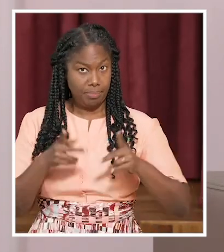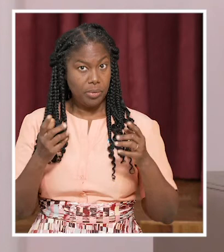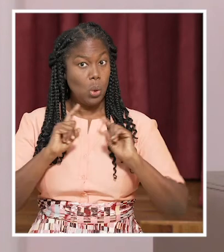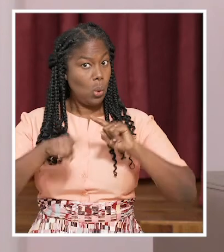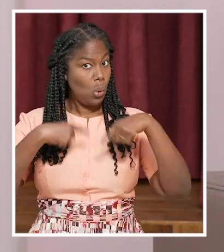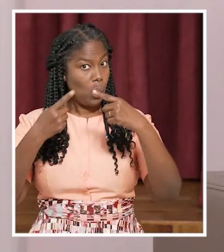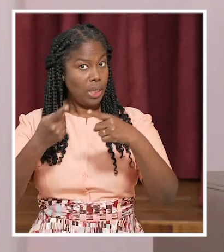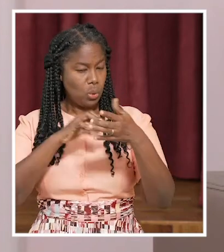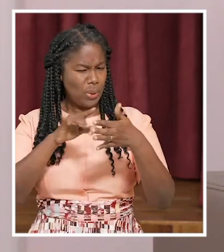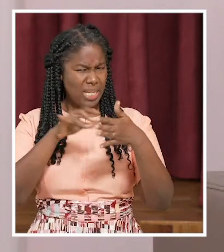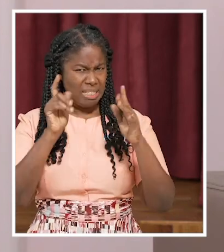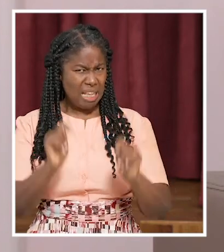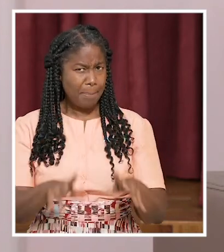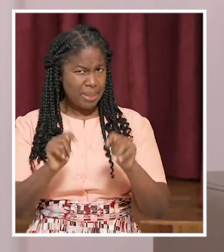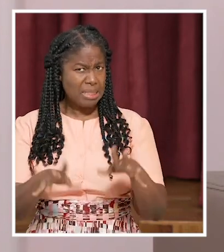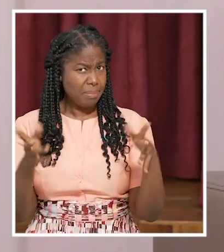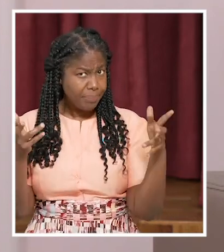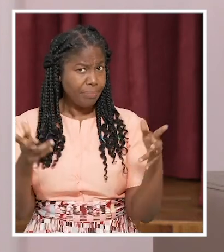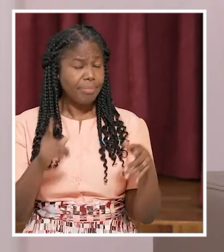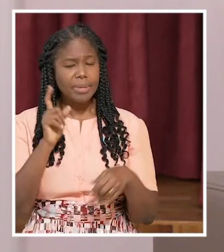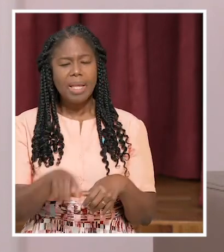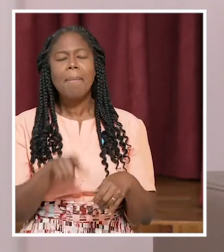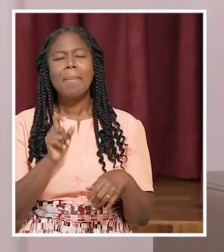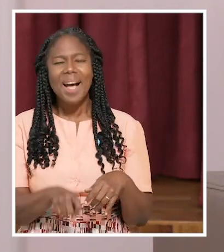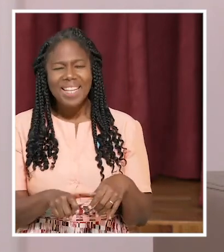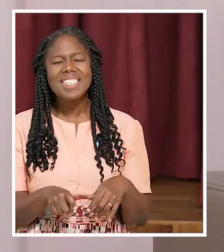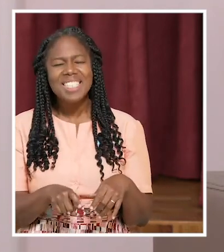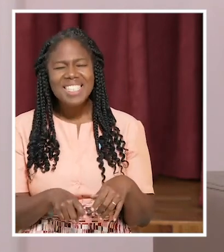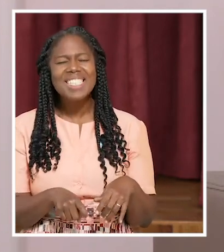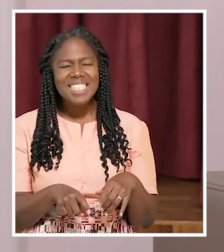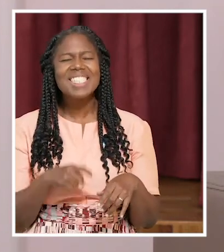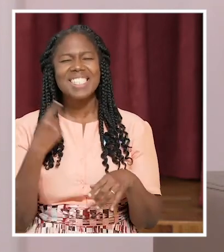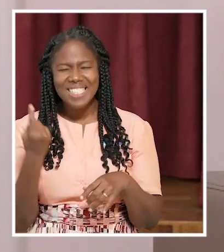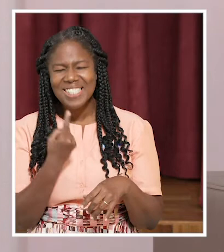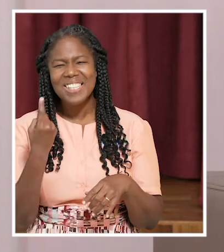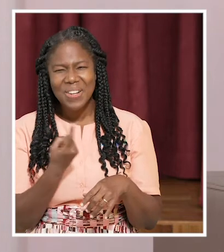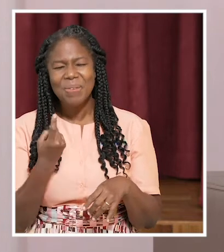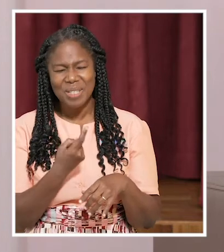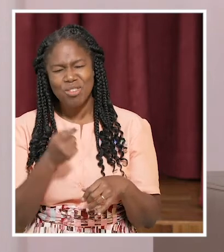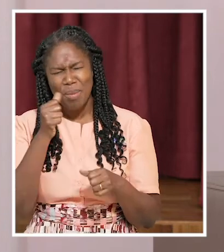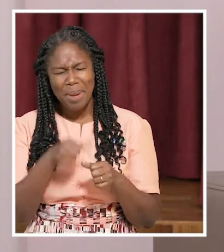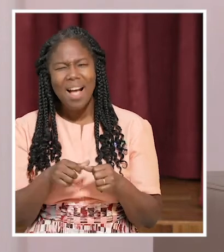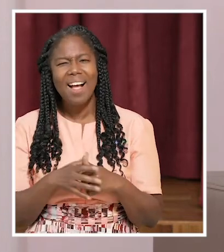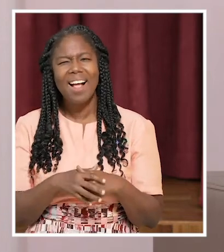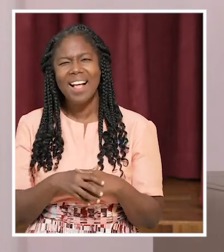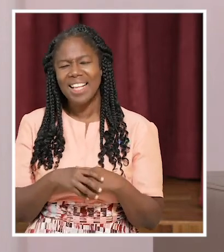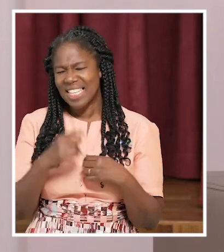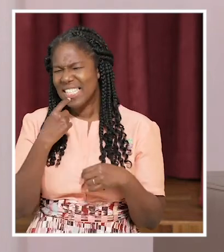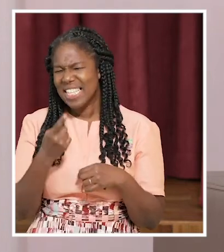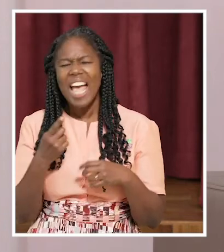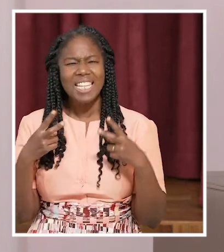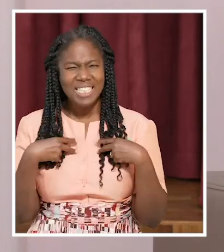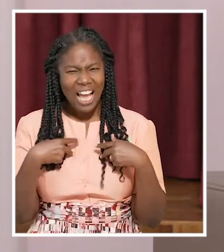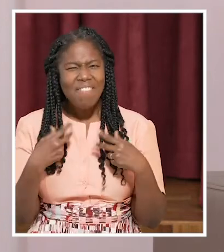UWI on campus, we used to say sleep is a concept. Of course, we said it jokingly because deep down inside, we know we needed sleep, but we were